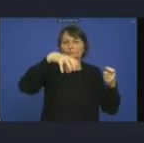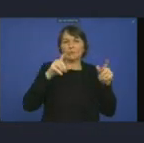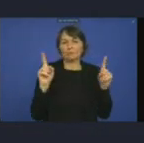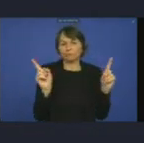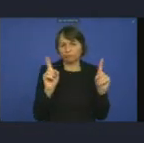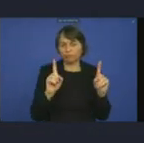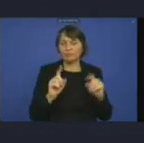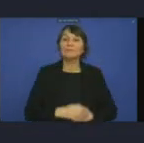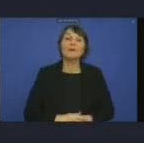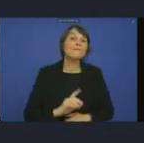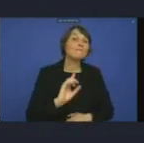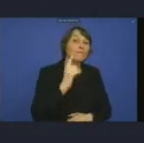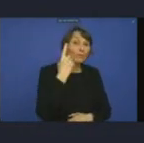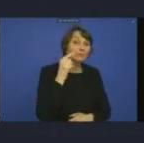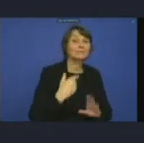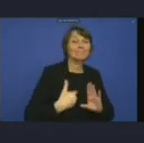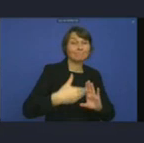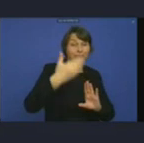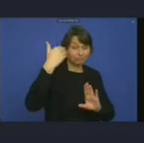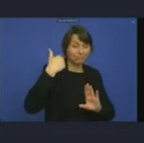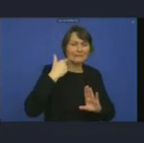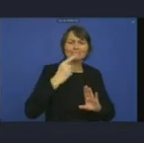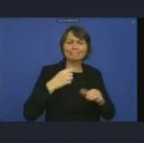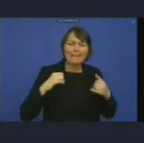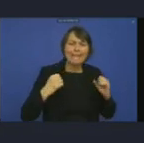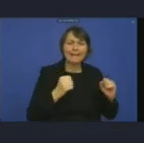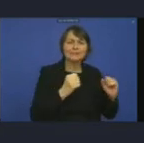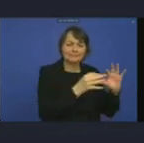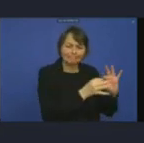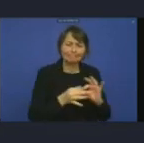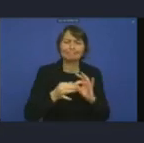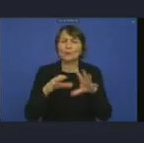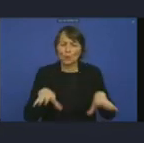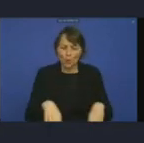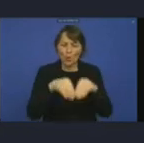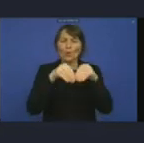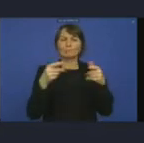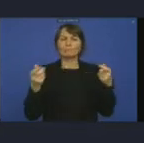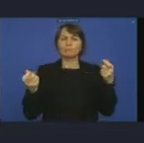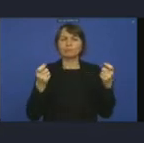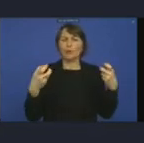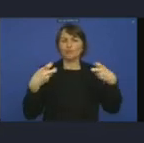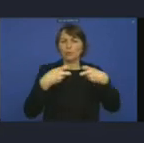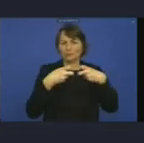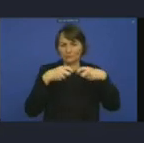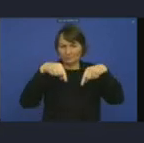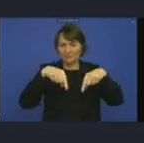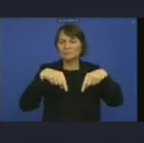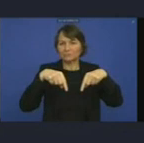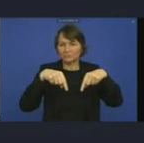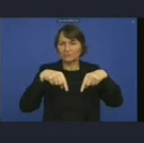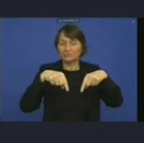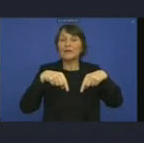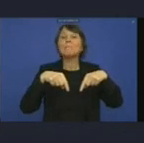sports actions were dealt with in Brussels. Now some actions, mobility for instance, will be decentralized.